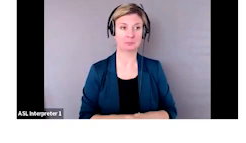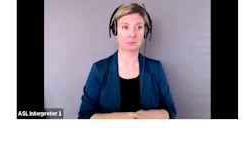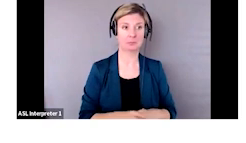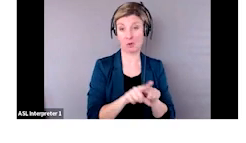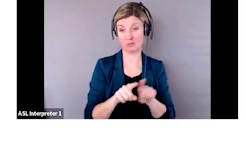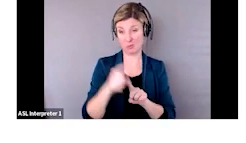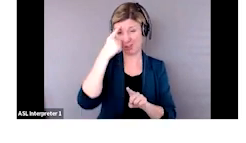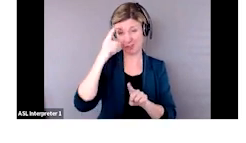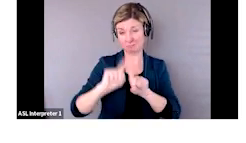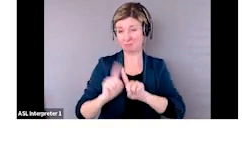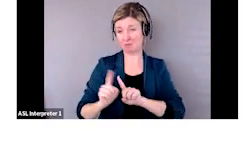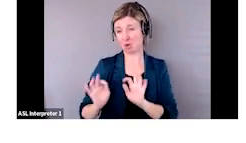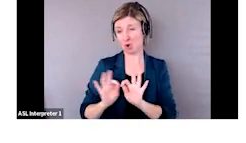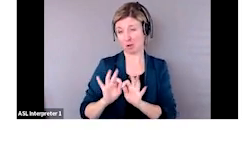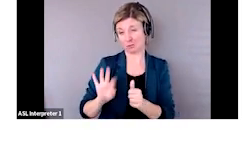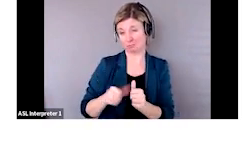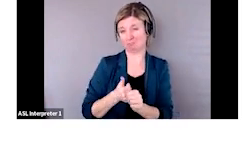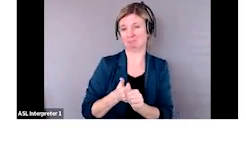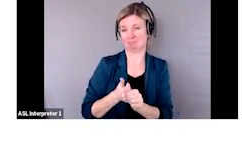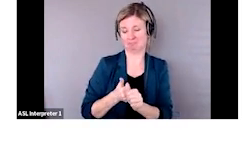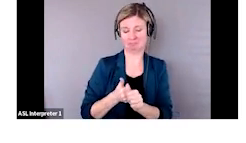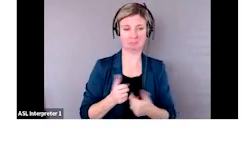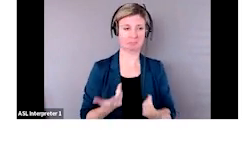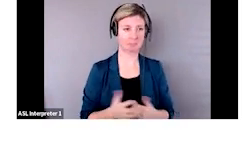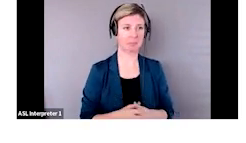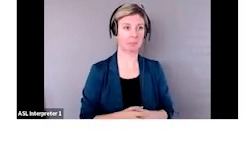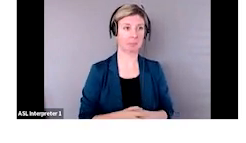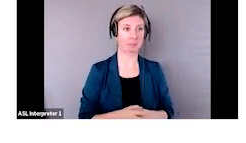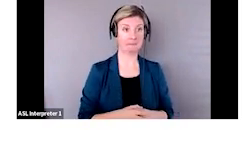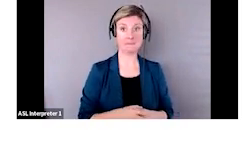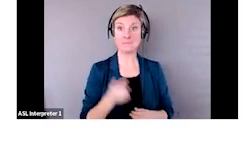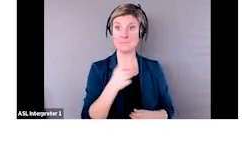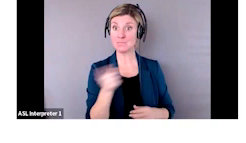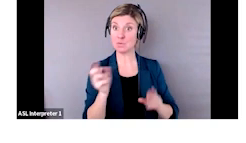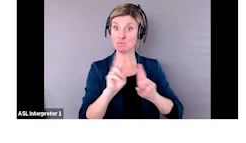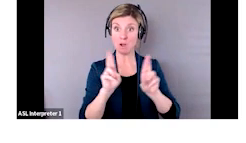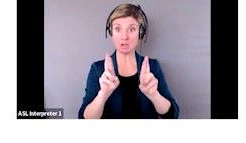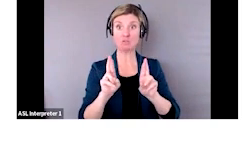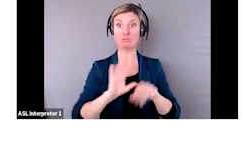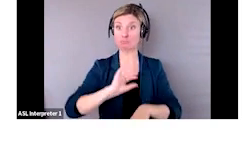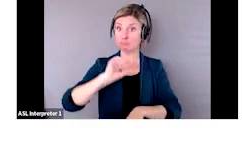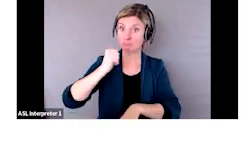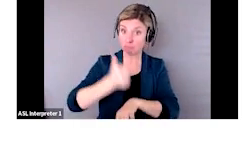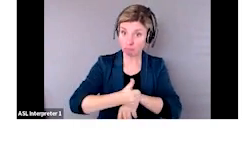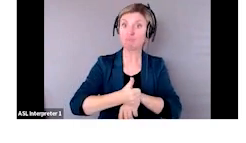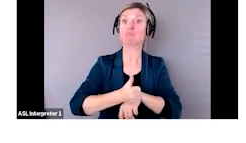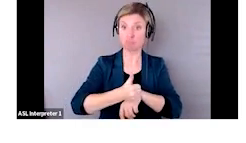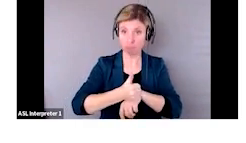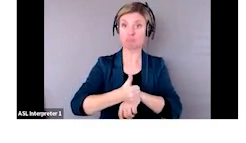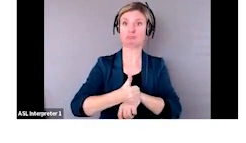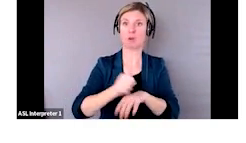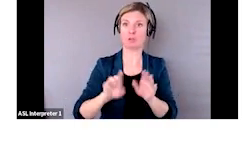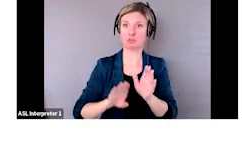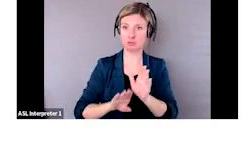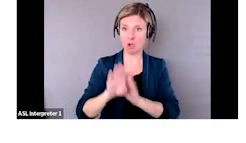this. So when you're launching on Amazon as a platform, it is like any other